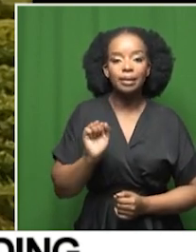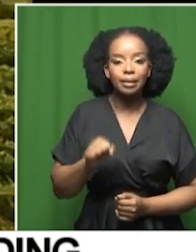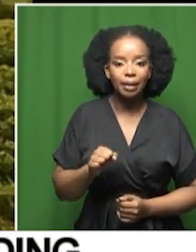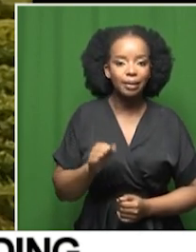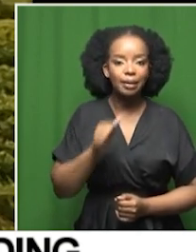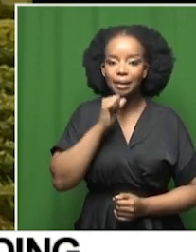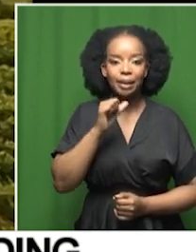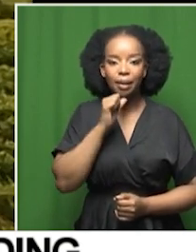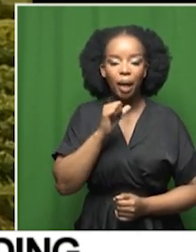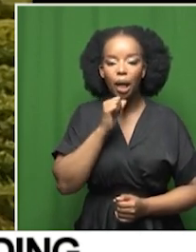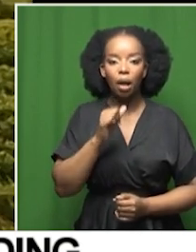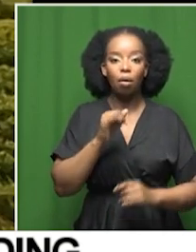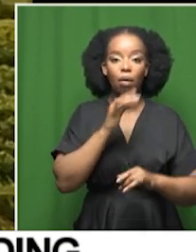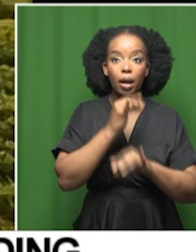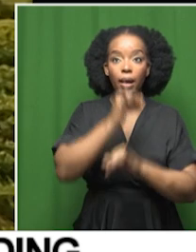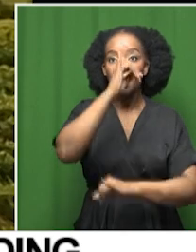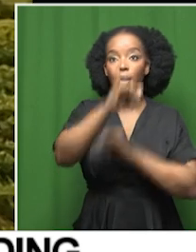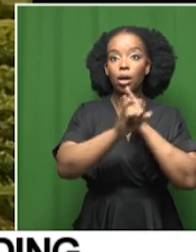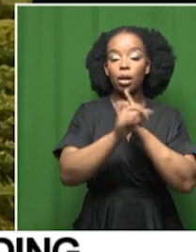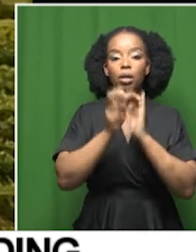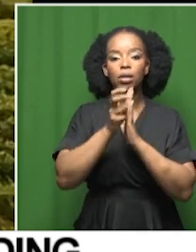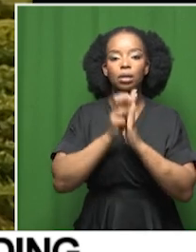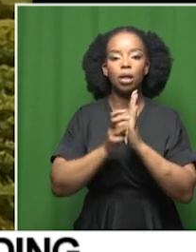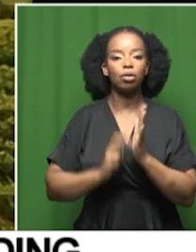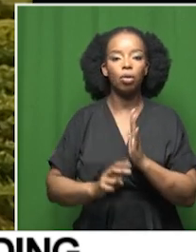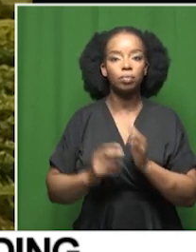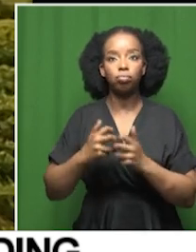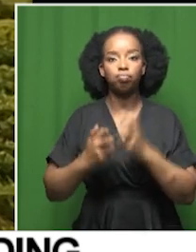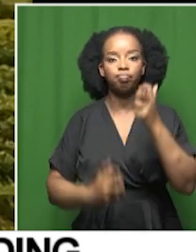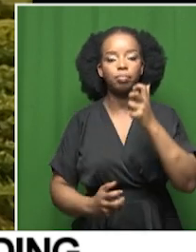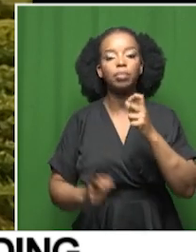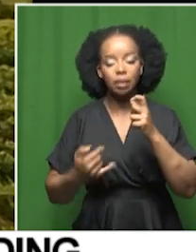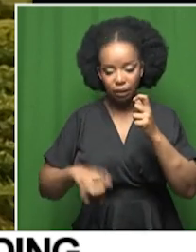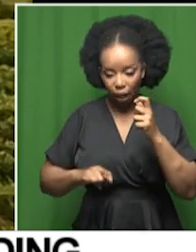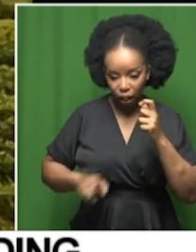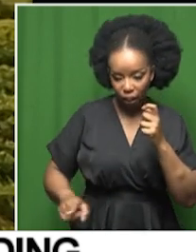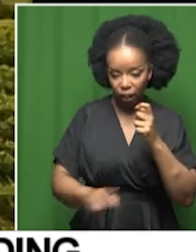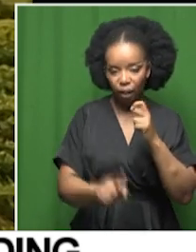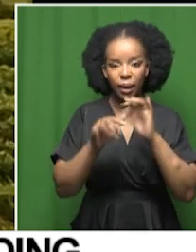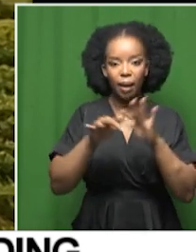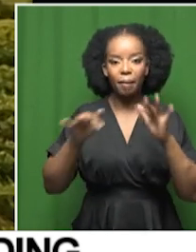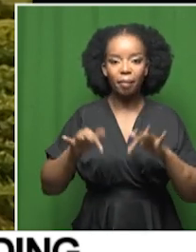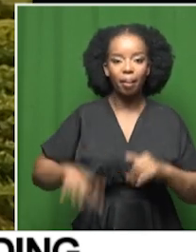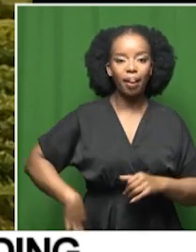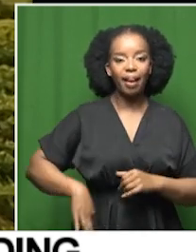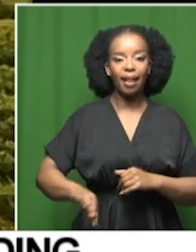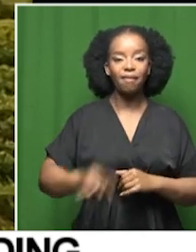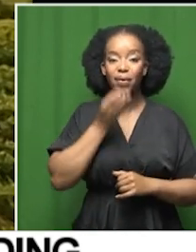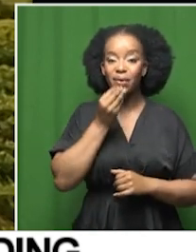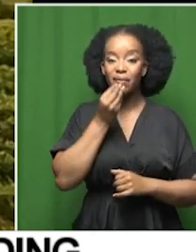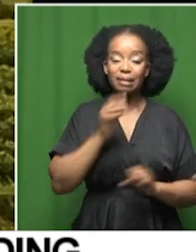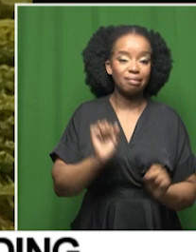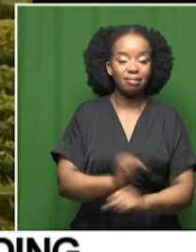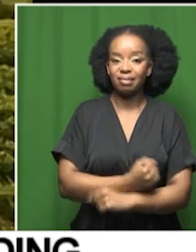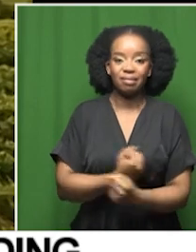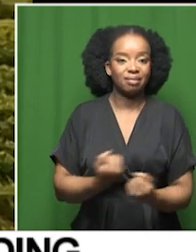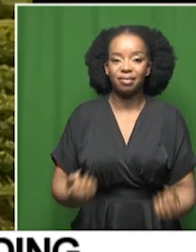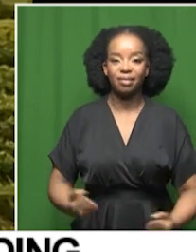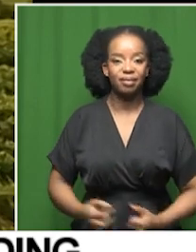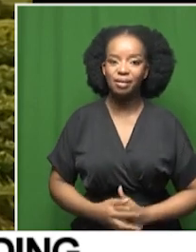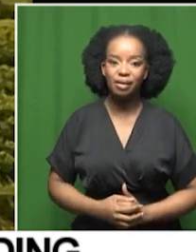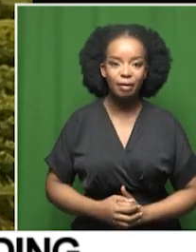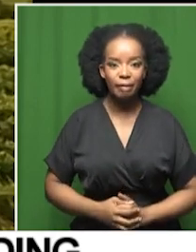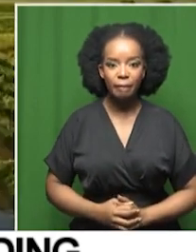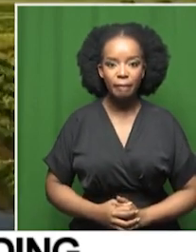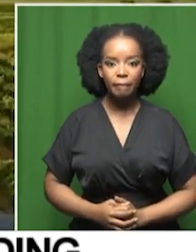it's less than international norms, will be felt certainly by low-income households. So definitely companies are doing everything they can to try and prevent that from happening.